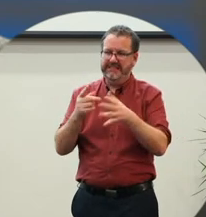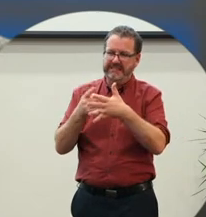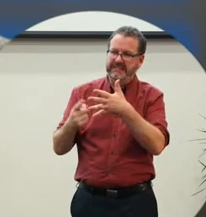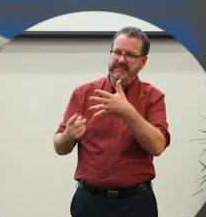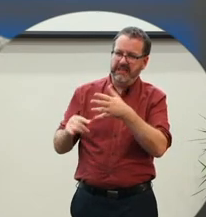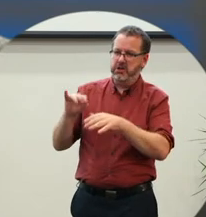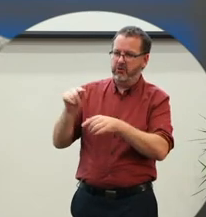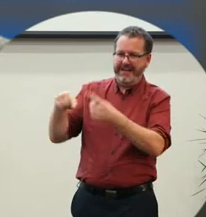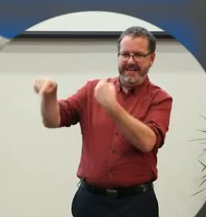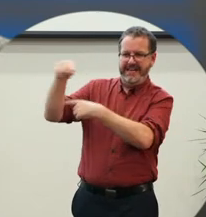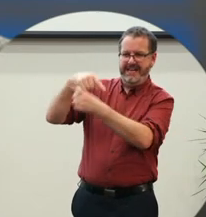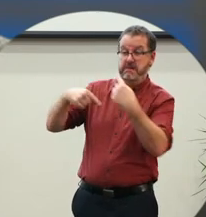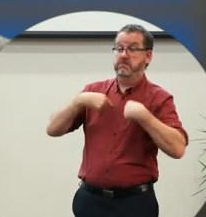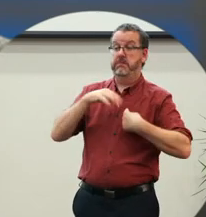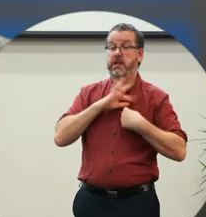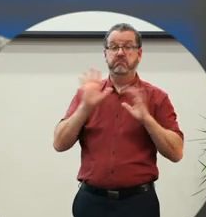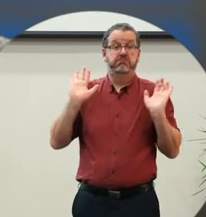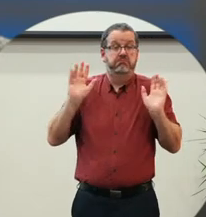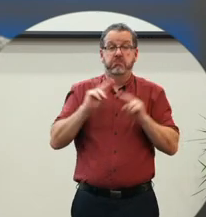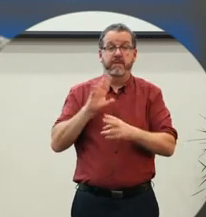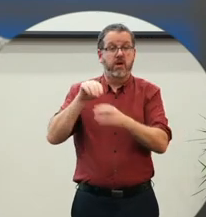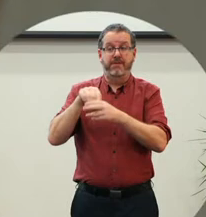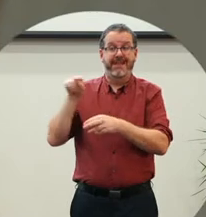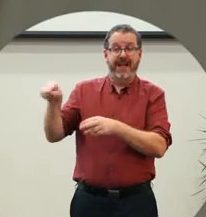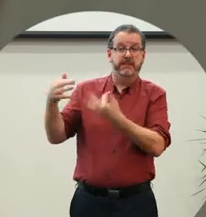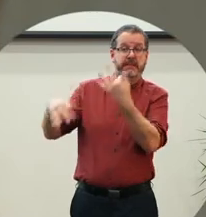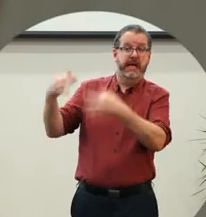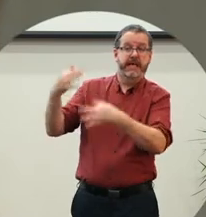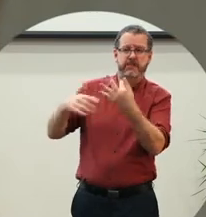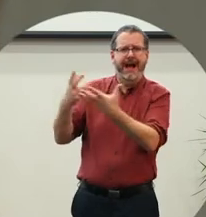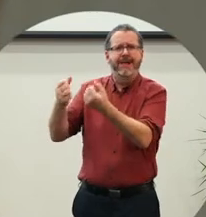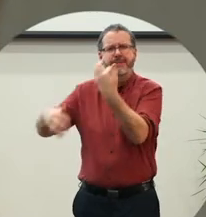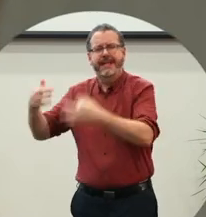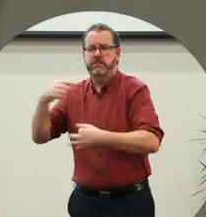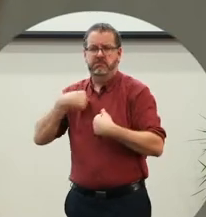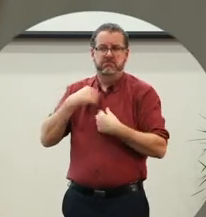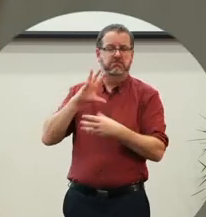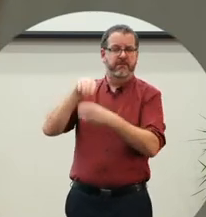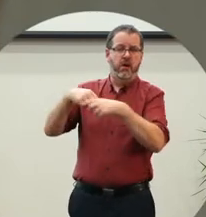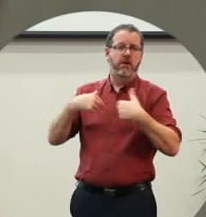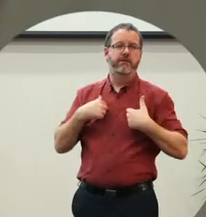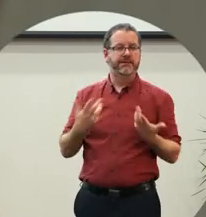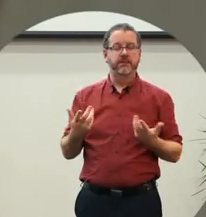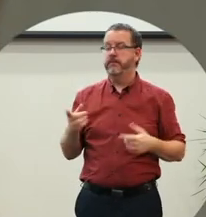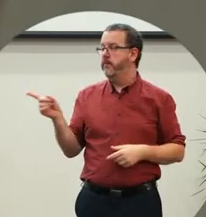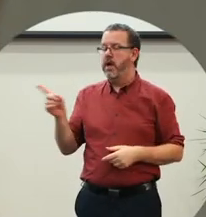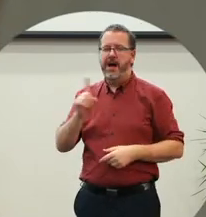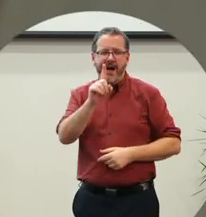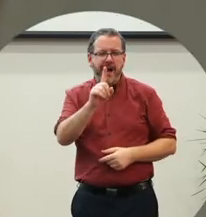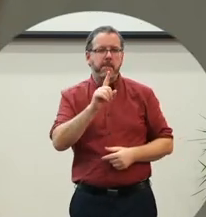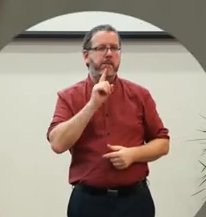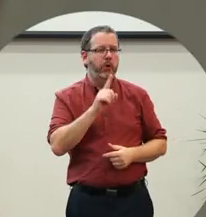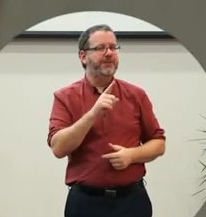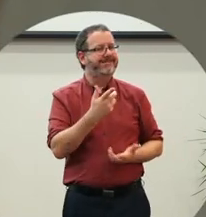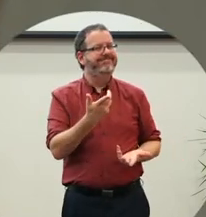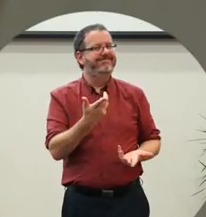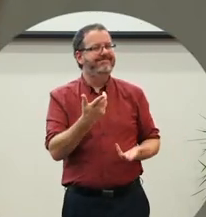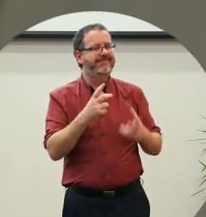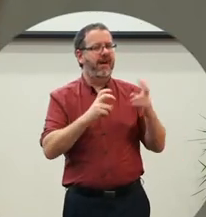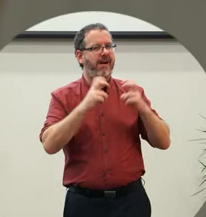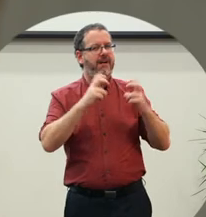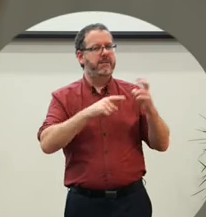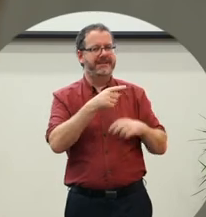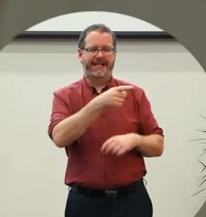she personally wasn't involved in those. Well, but that's disputed then. There is the argument that that's the